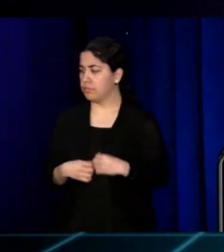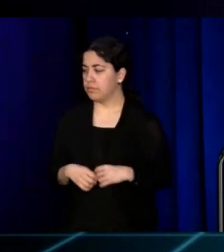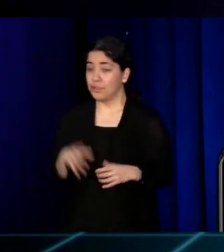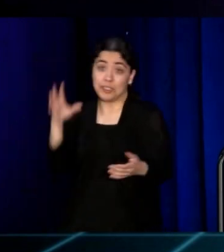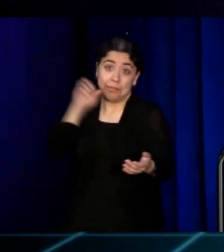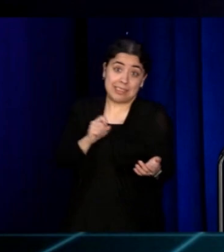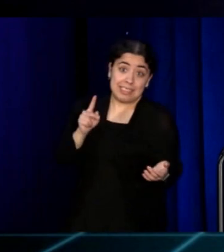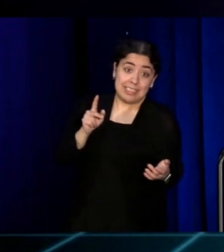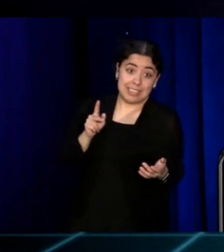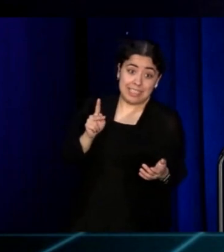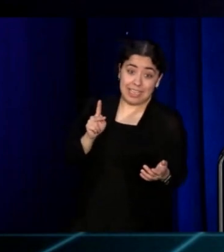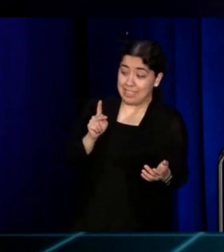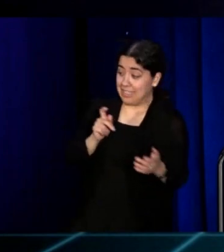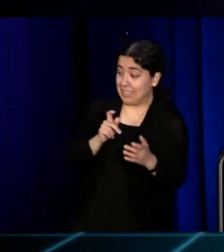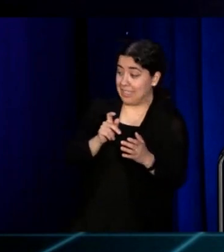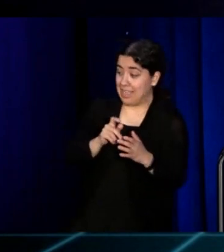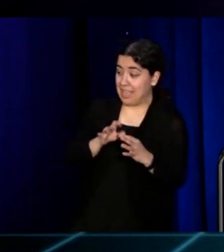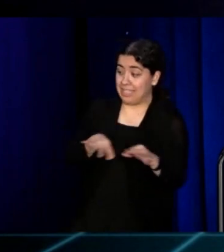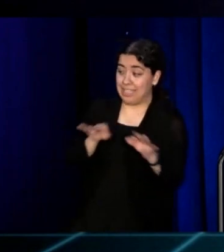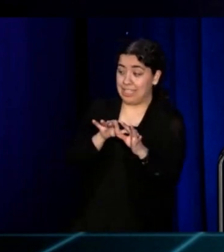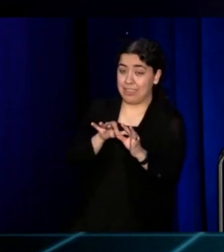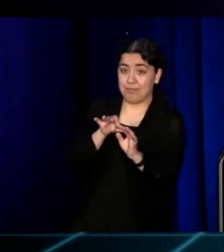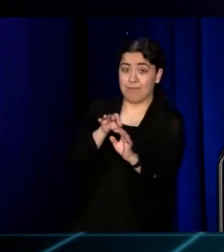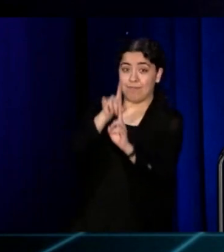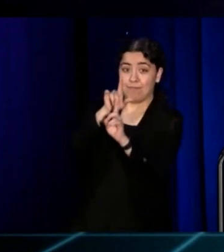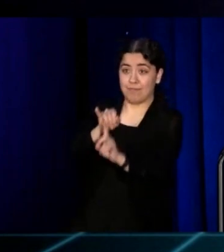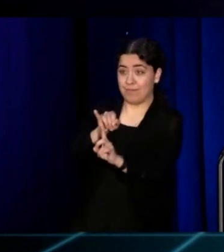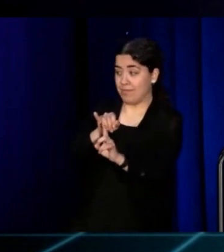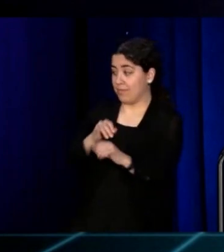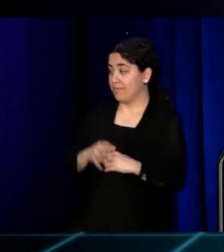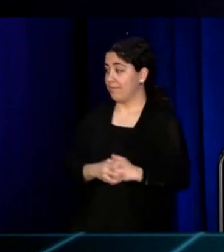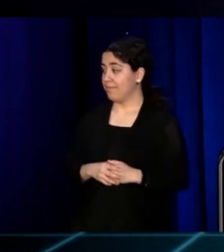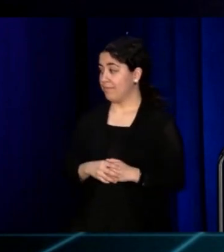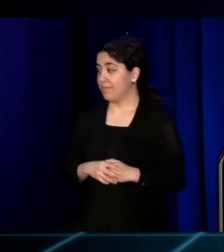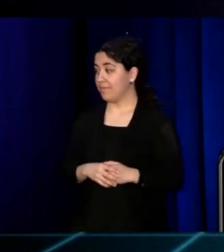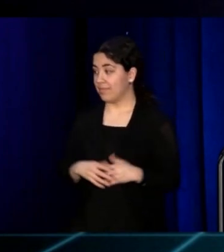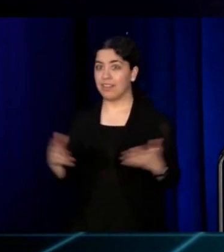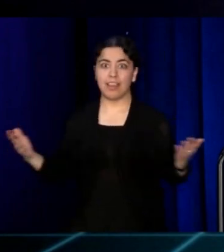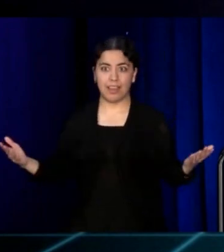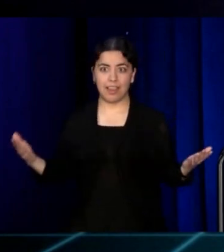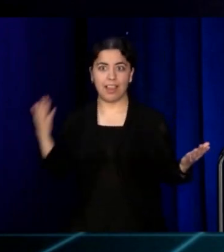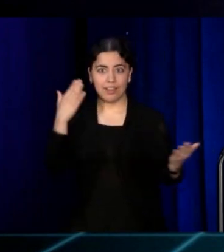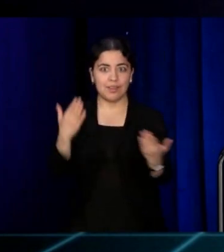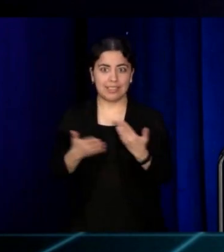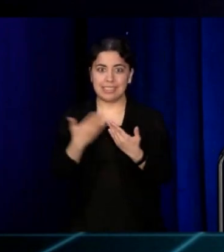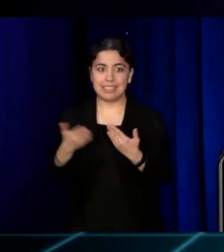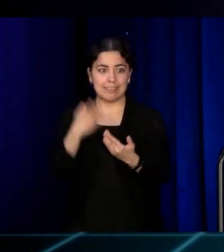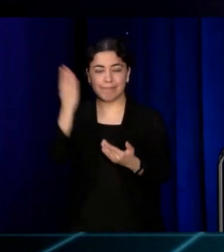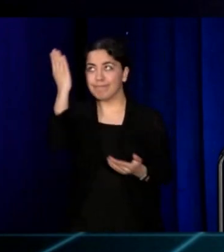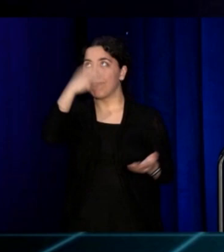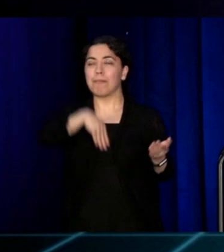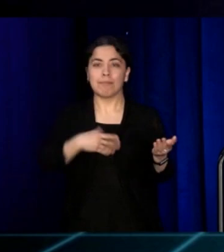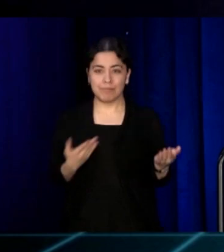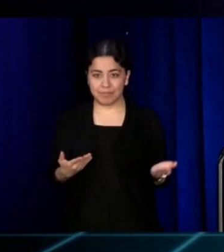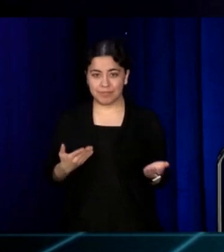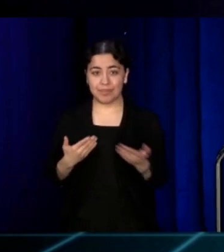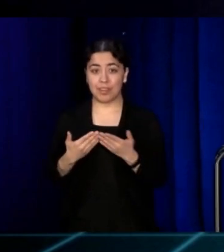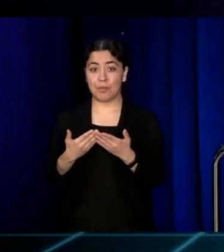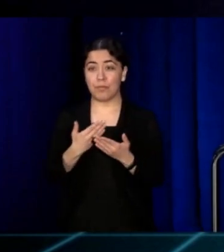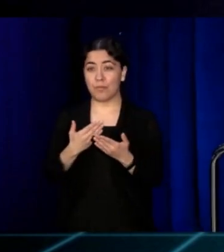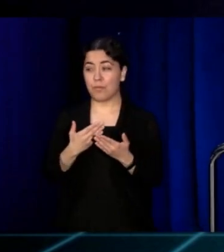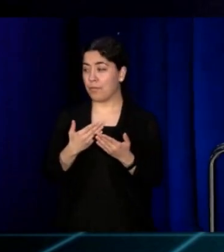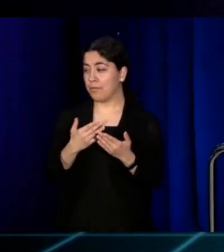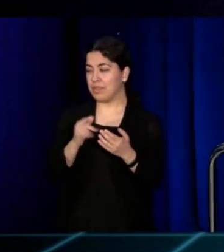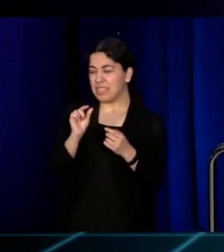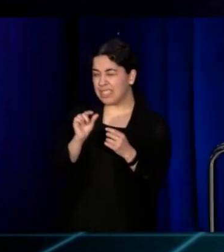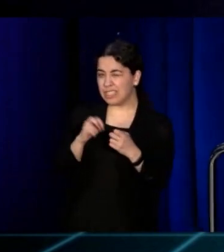key. Yeah? It's a huge, I know it's really easy to overlook, and the for loop is a little bit of an